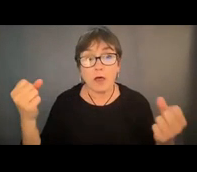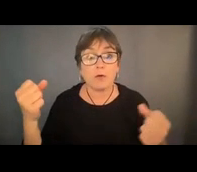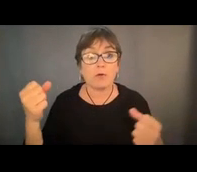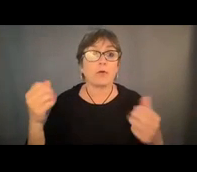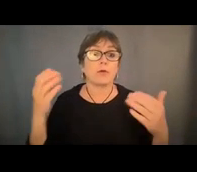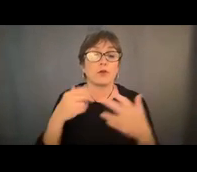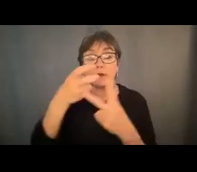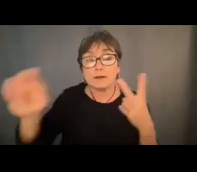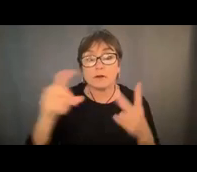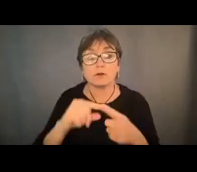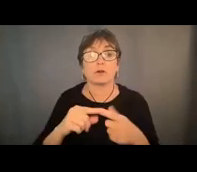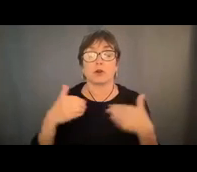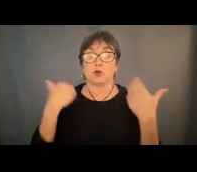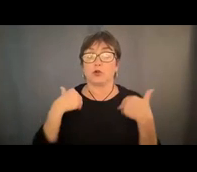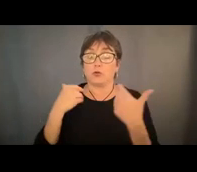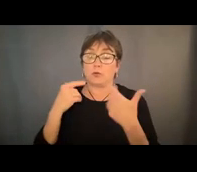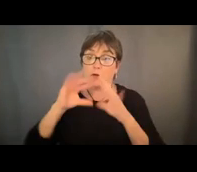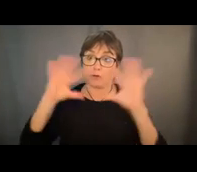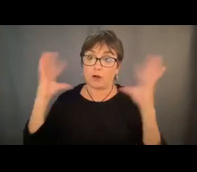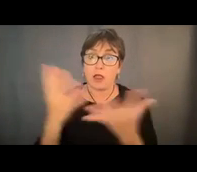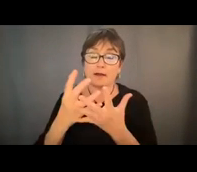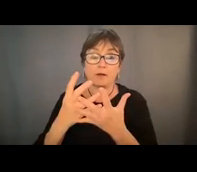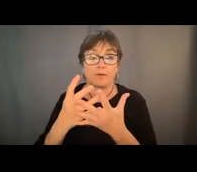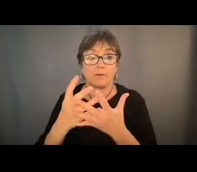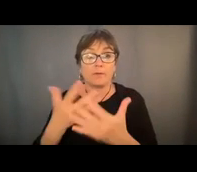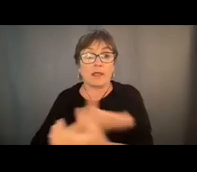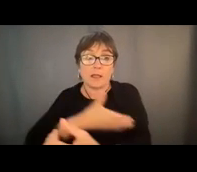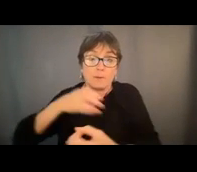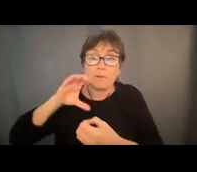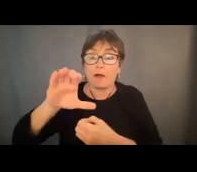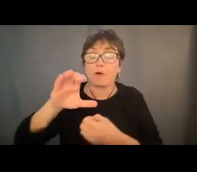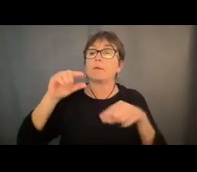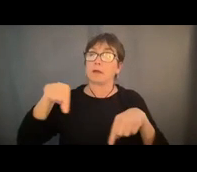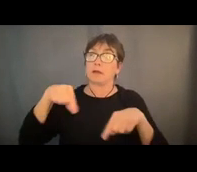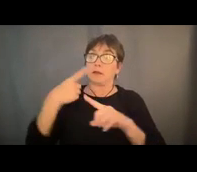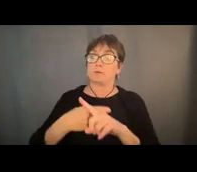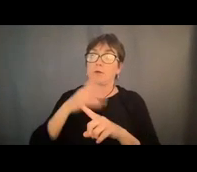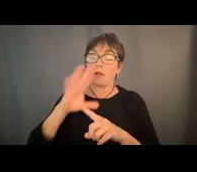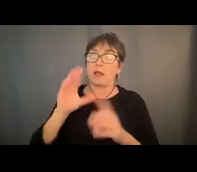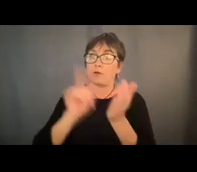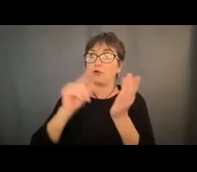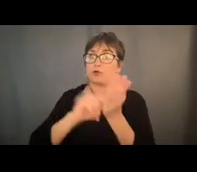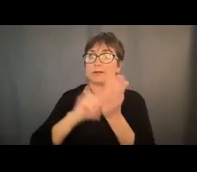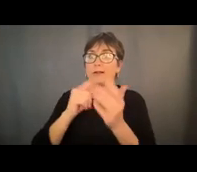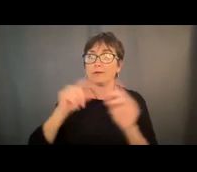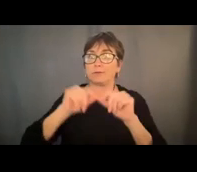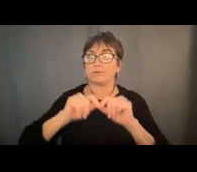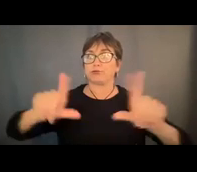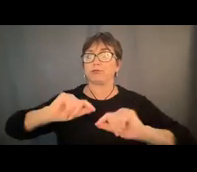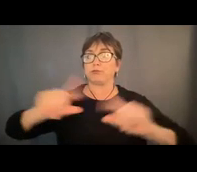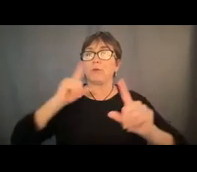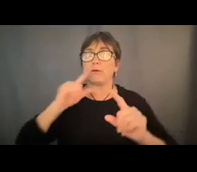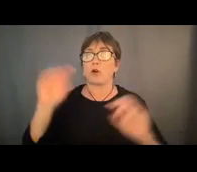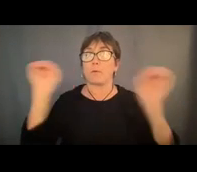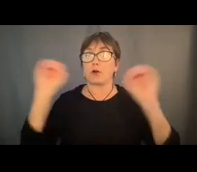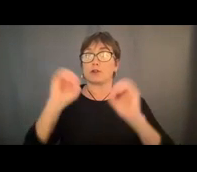collective empowerment. This month, we'll have a newsletter and a blog on emergency preparedness. July and August,